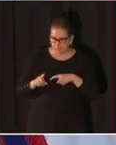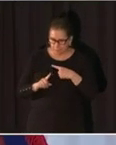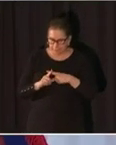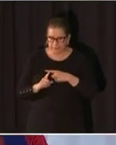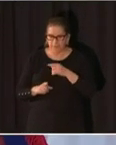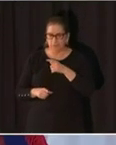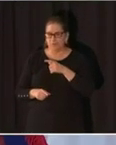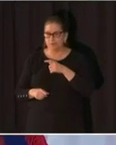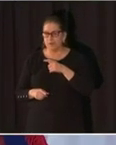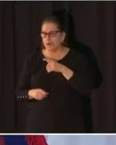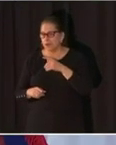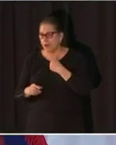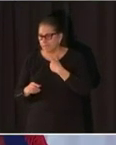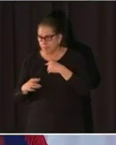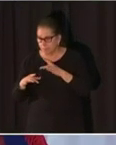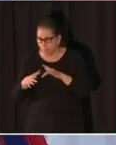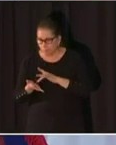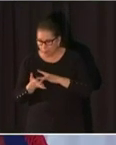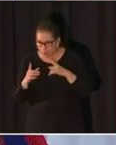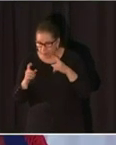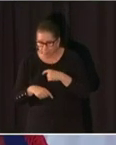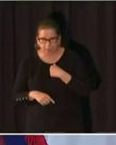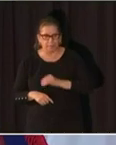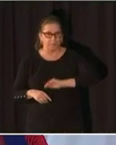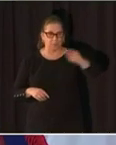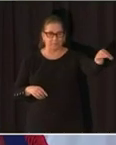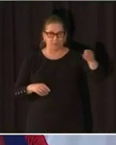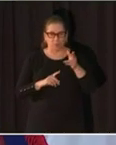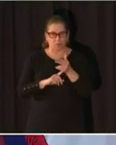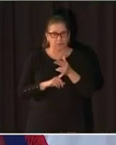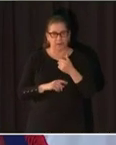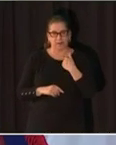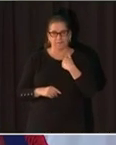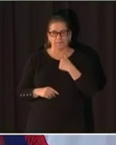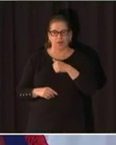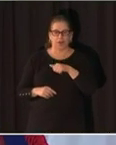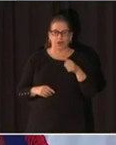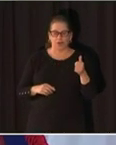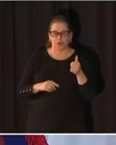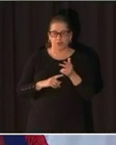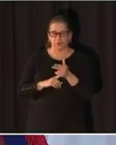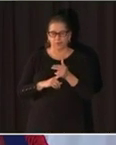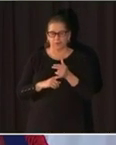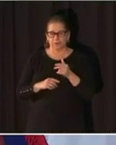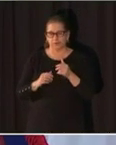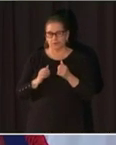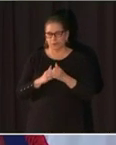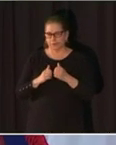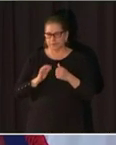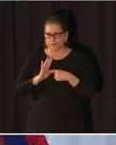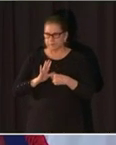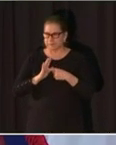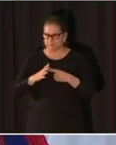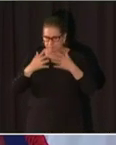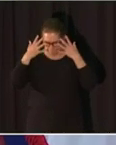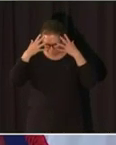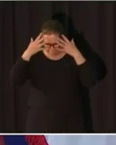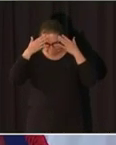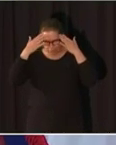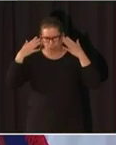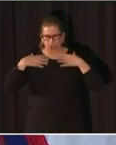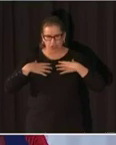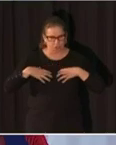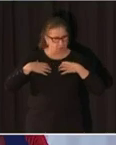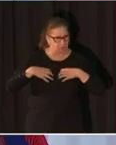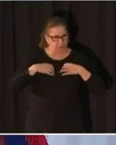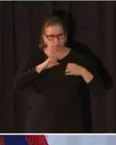other hotels that we're using for those that are exhibiting symptoms, so they get tested, and we can either keep them in that setting as they convalesce,